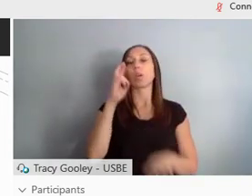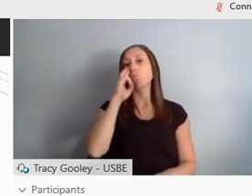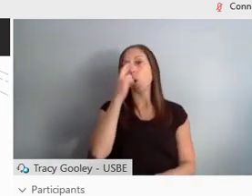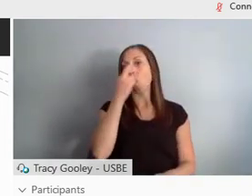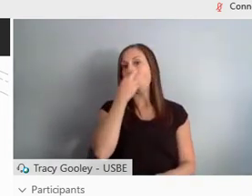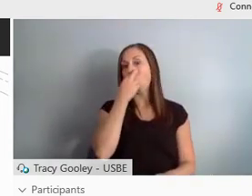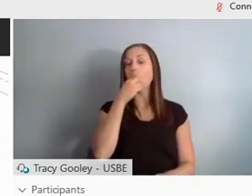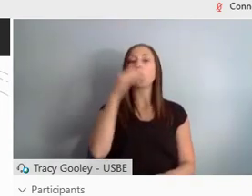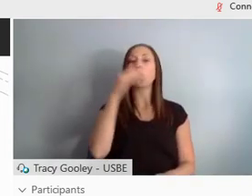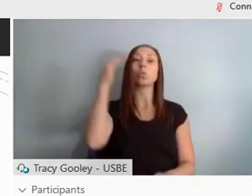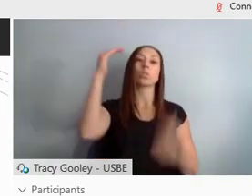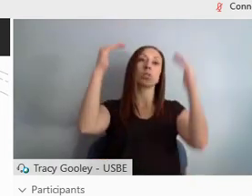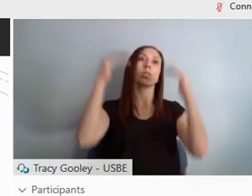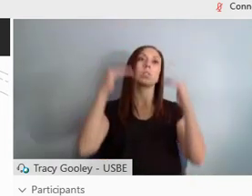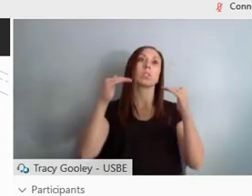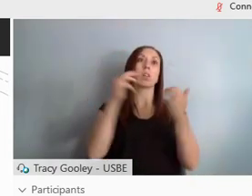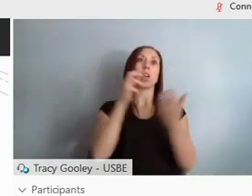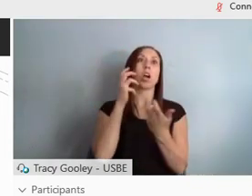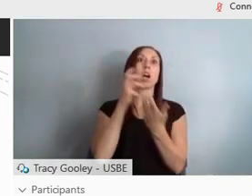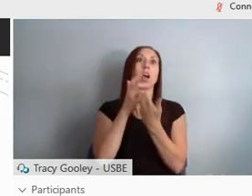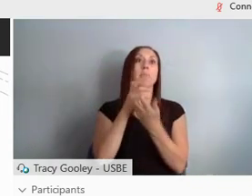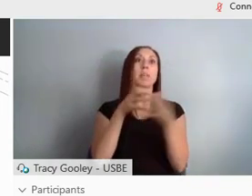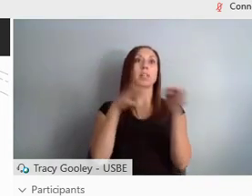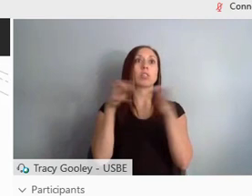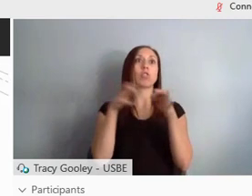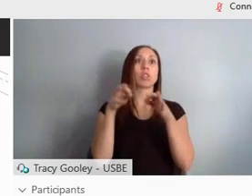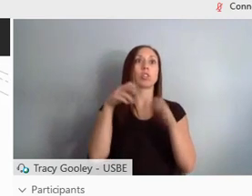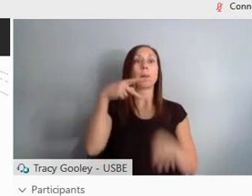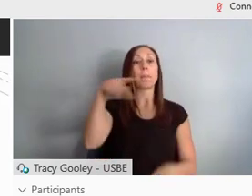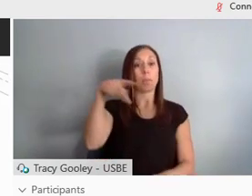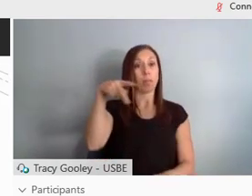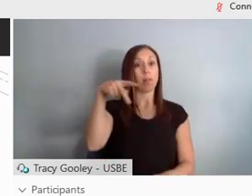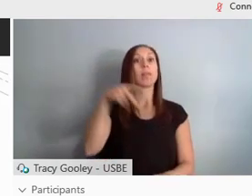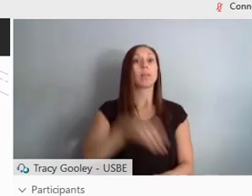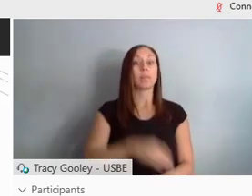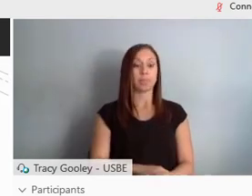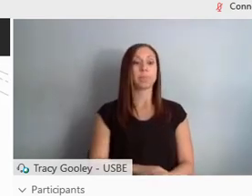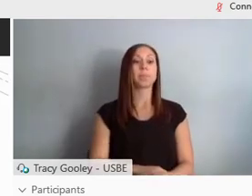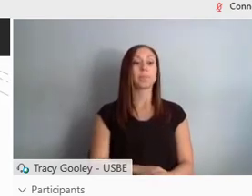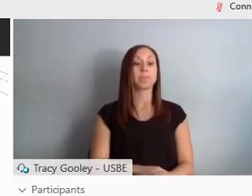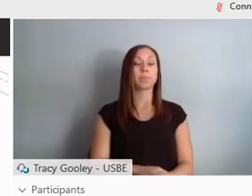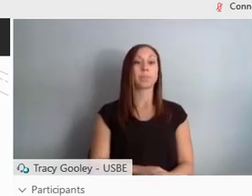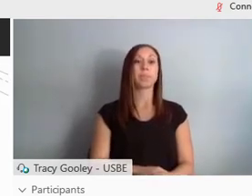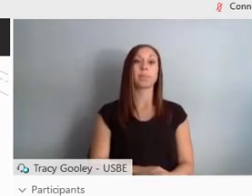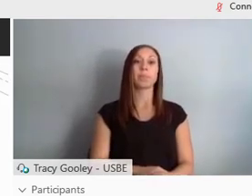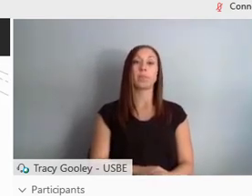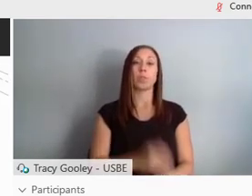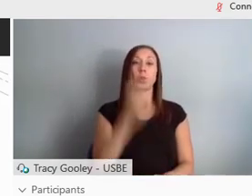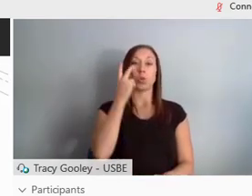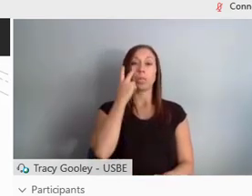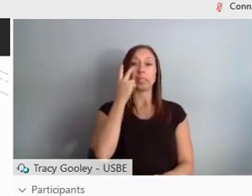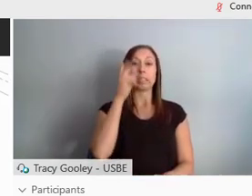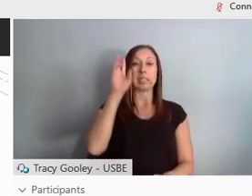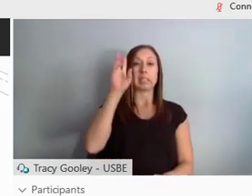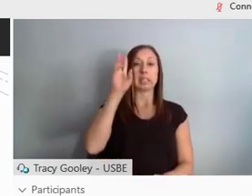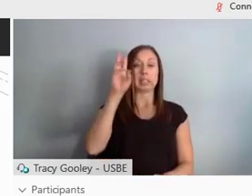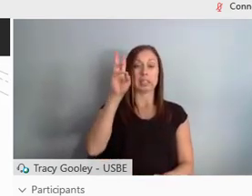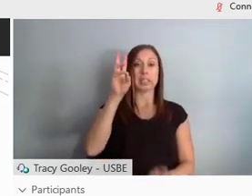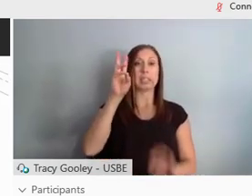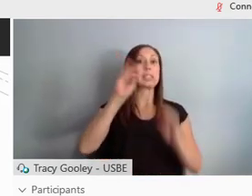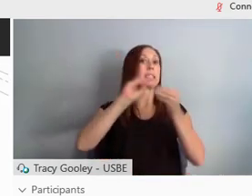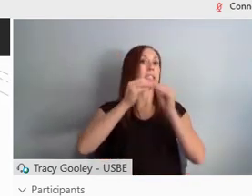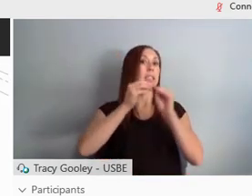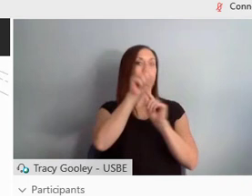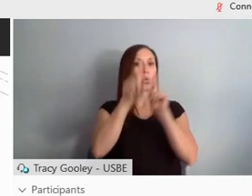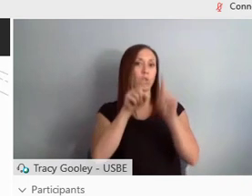rose, and then the accommodated instructions are in the purple. So if you look at this, we have 6